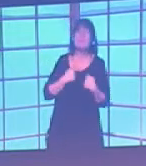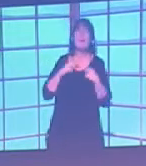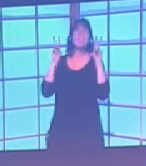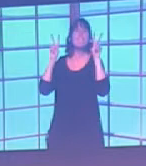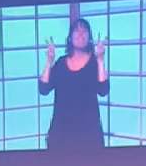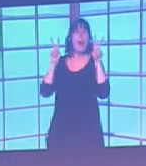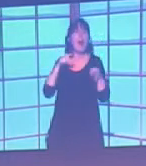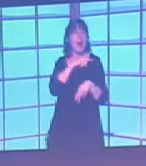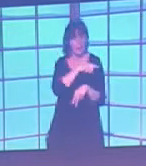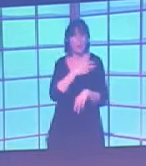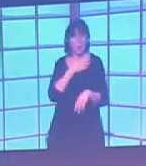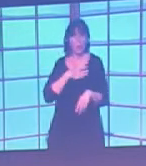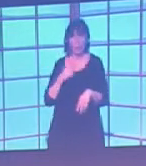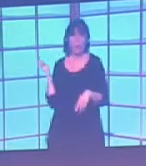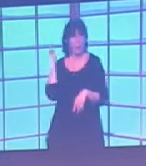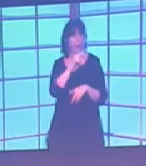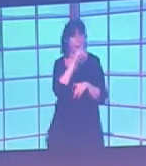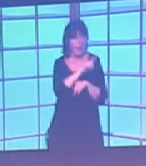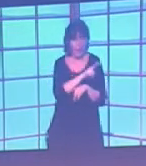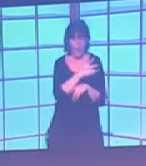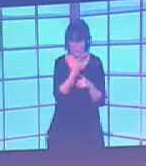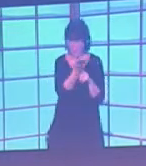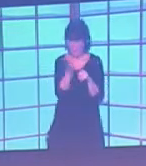I think we